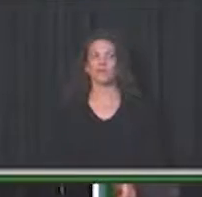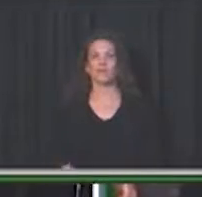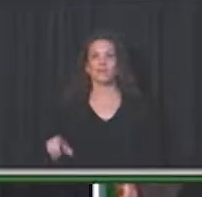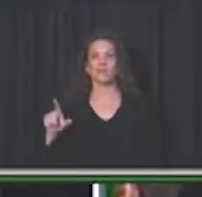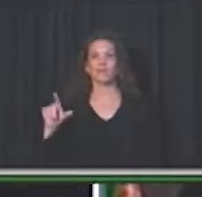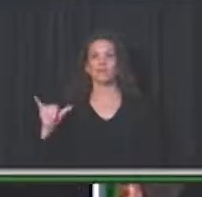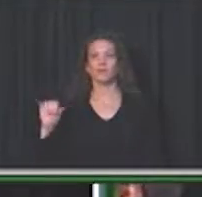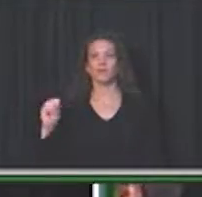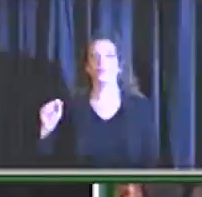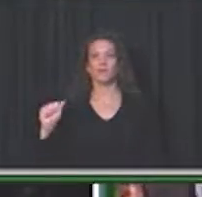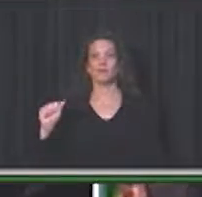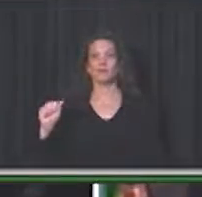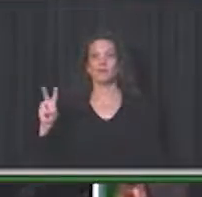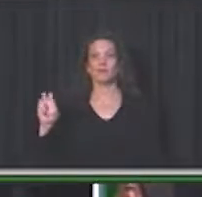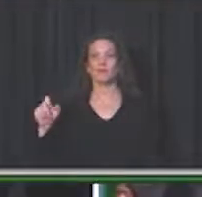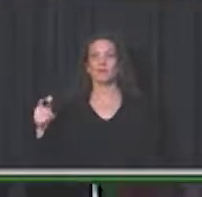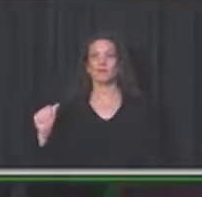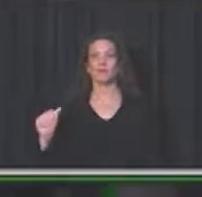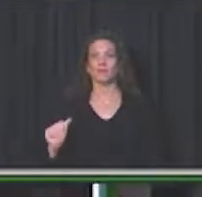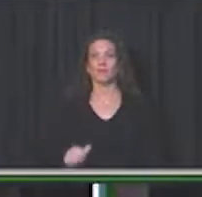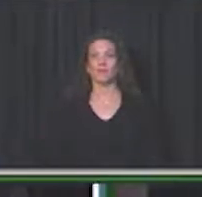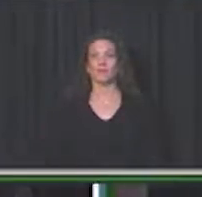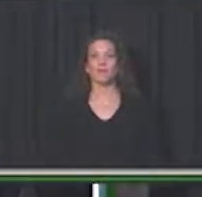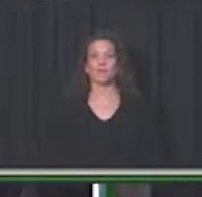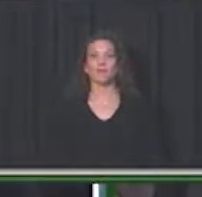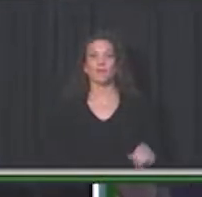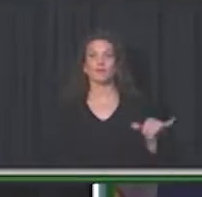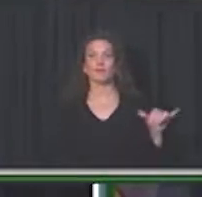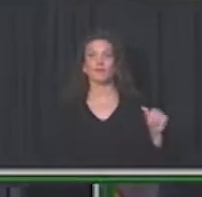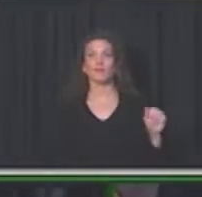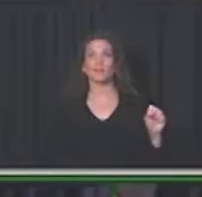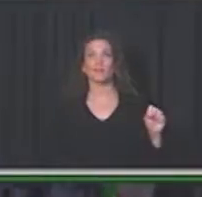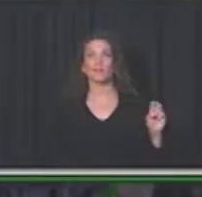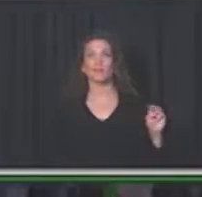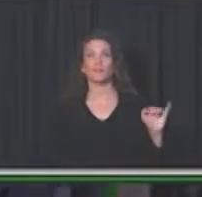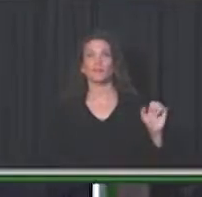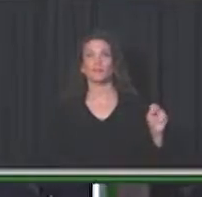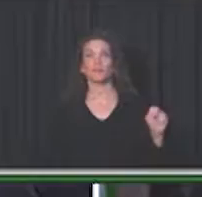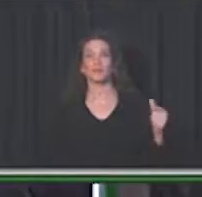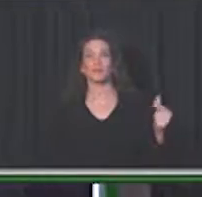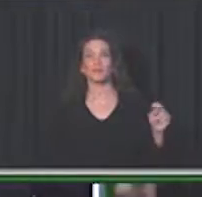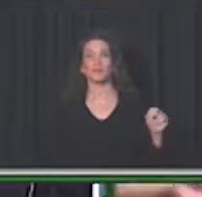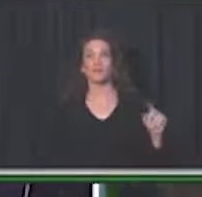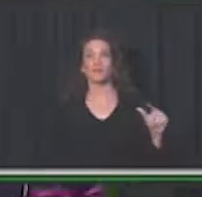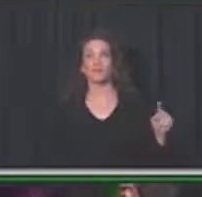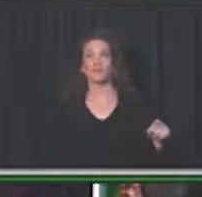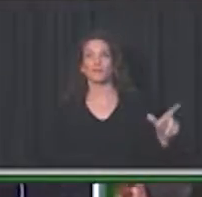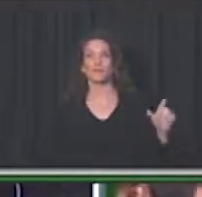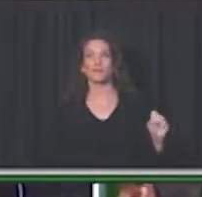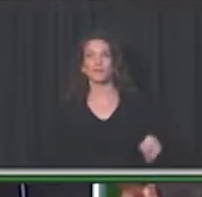Lisa Vega. Jasmine Gonzalez. Kieran Singh.